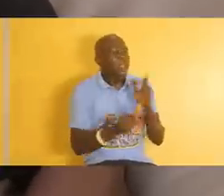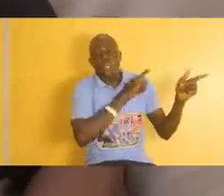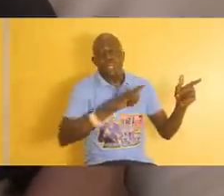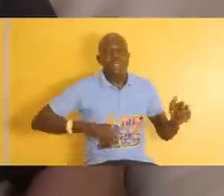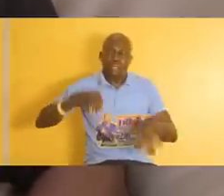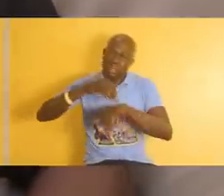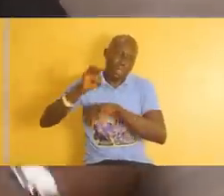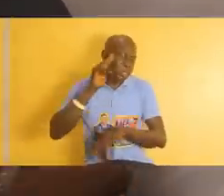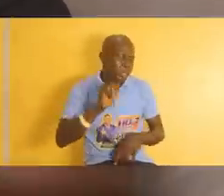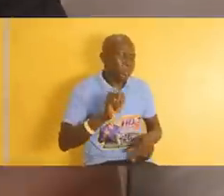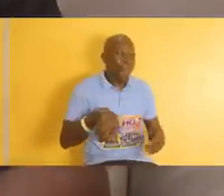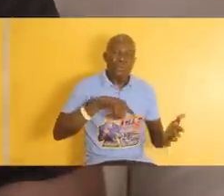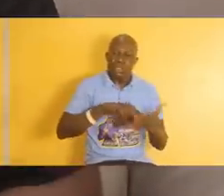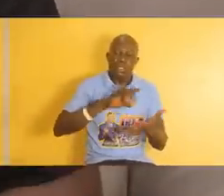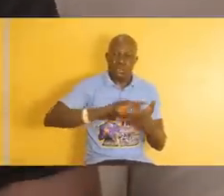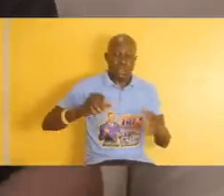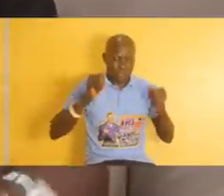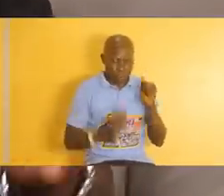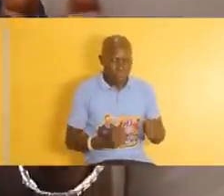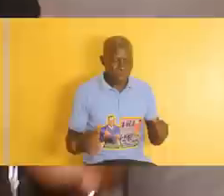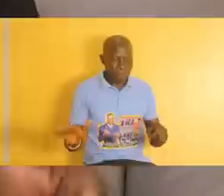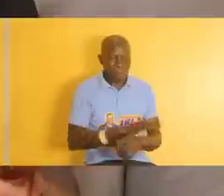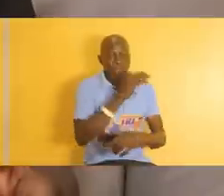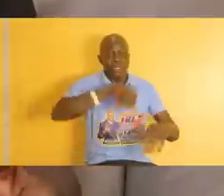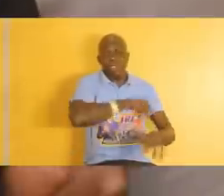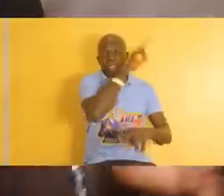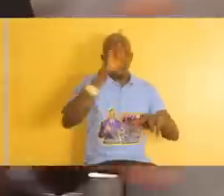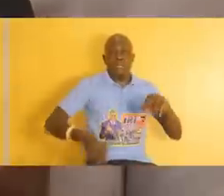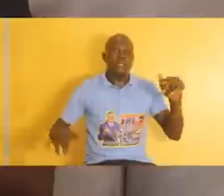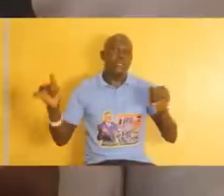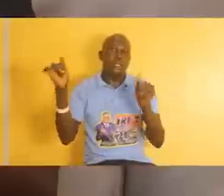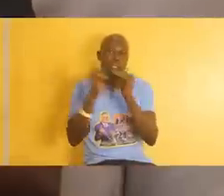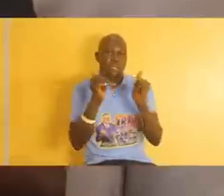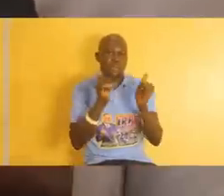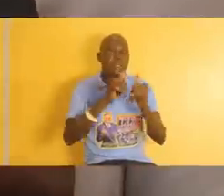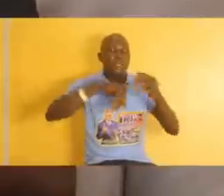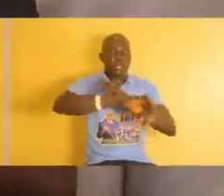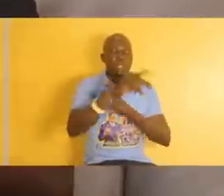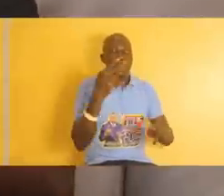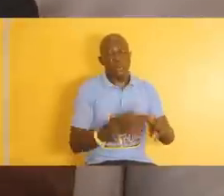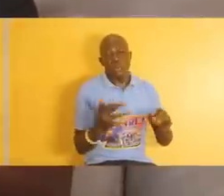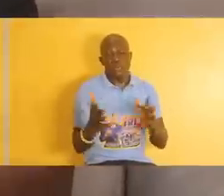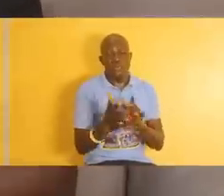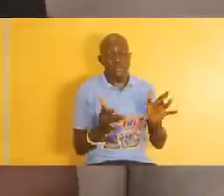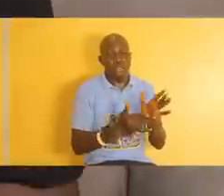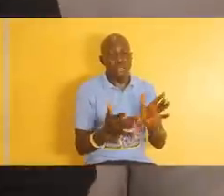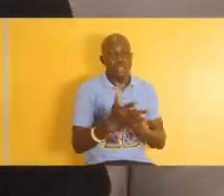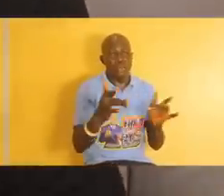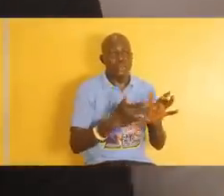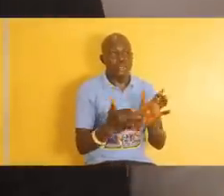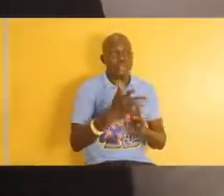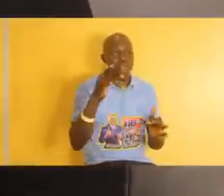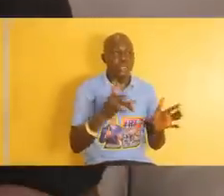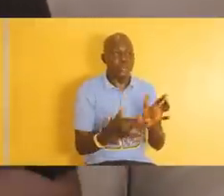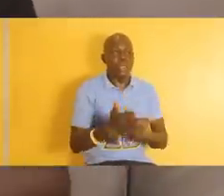mi. Ọ̀sẹ̀ yìí máa ní agbára. This will be powerful. Ní national camp. In a national camp. Ẹ̀lí a máa tẹ́lí gbàgbọ́ de ẹja kúrúbùnú náà